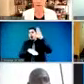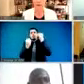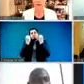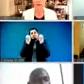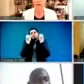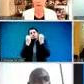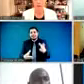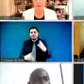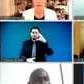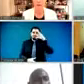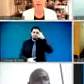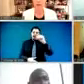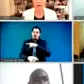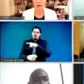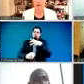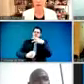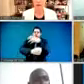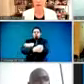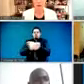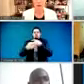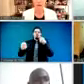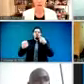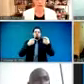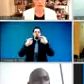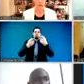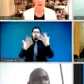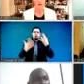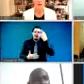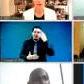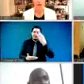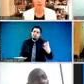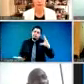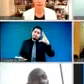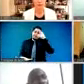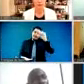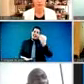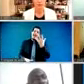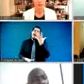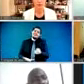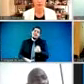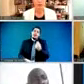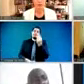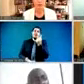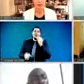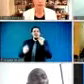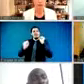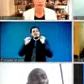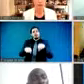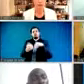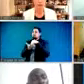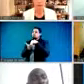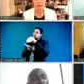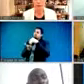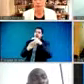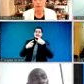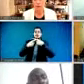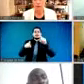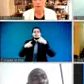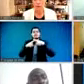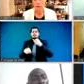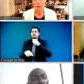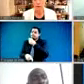set the narrative to media houses, they can decide. At the same time, most of